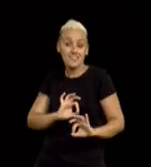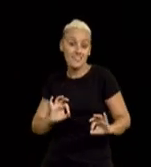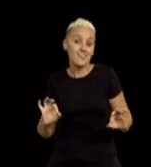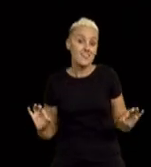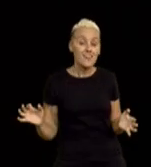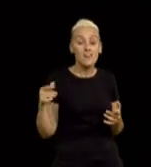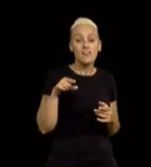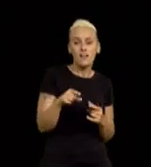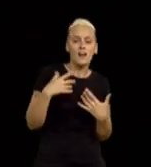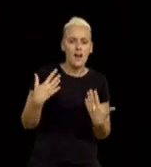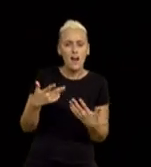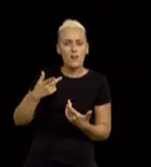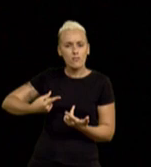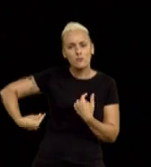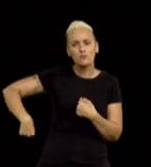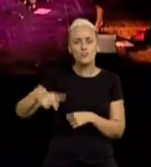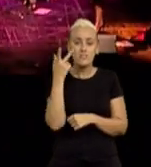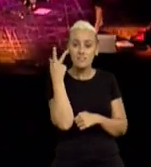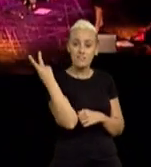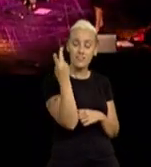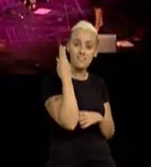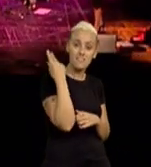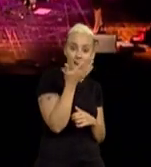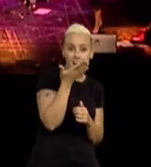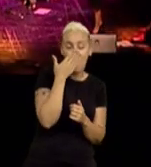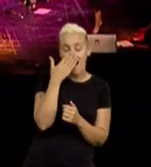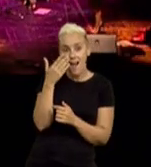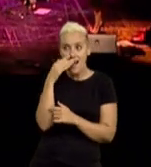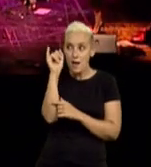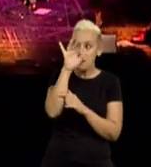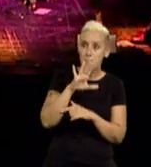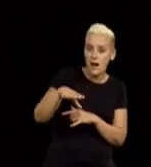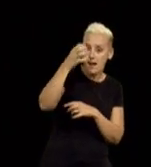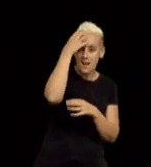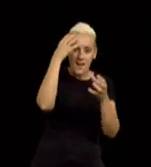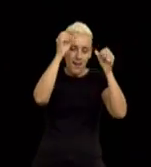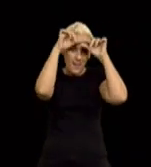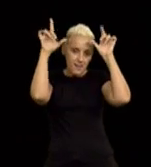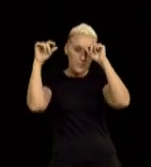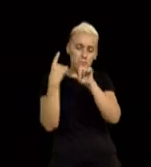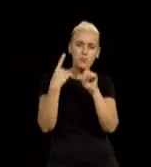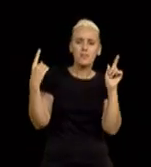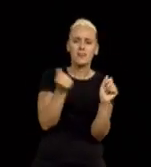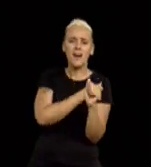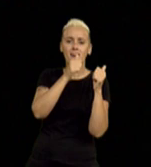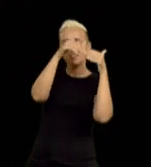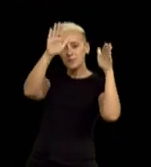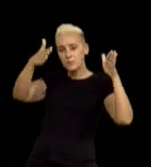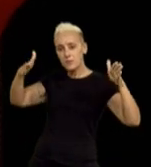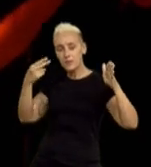We're all in the pictures, dressed like blue kangaroos,